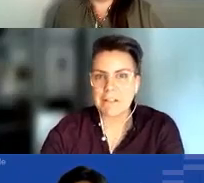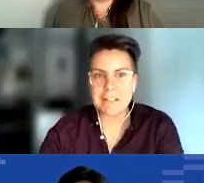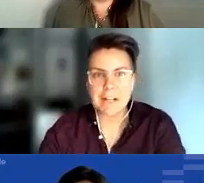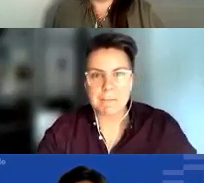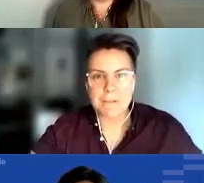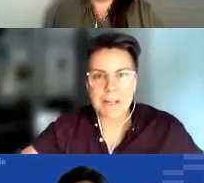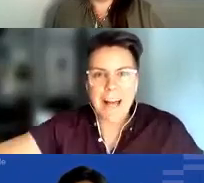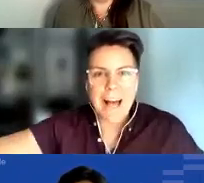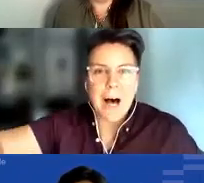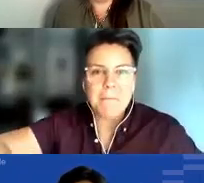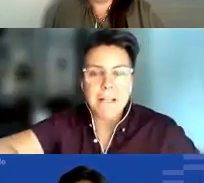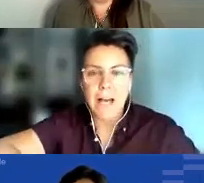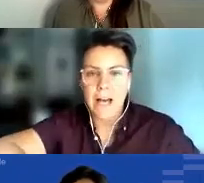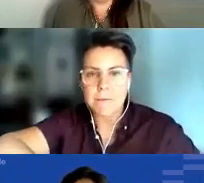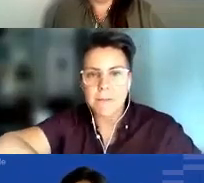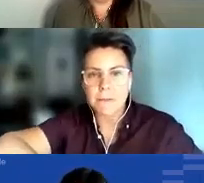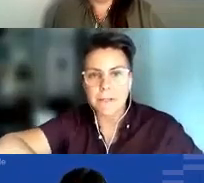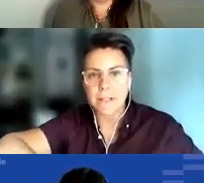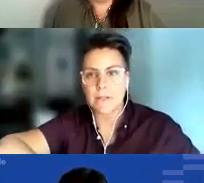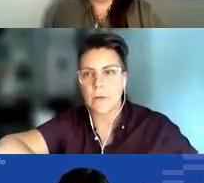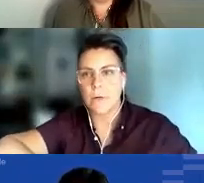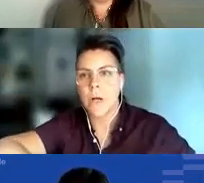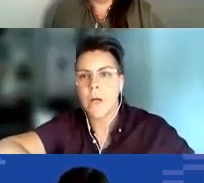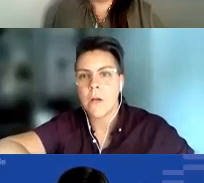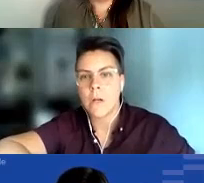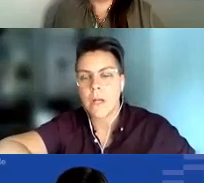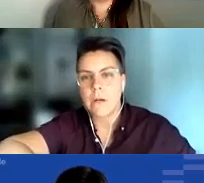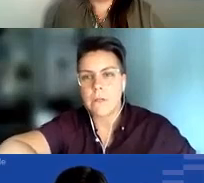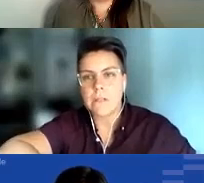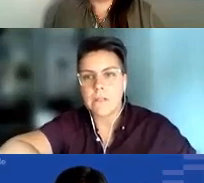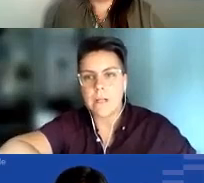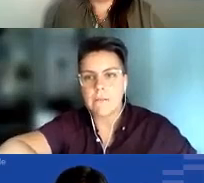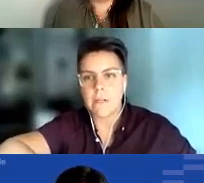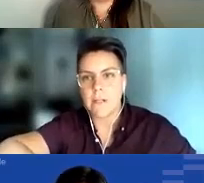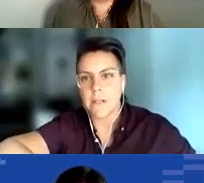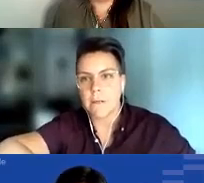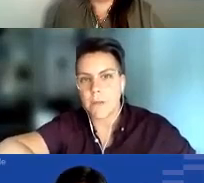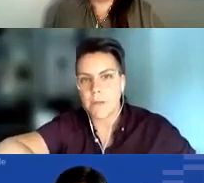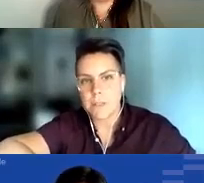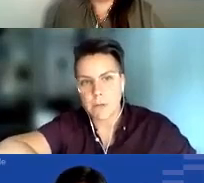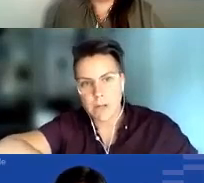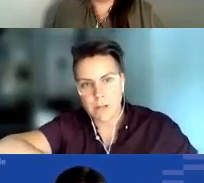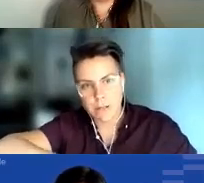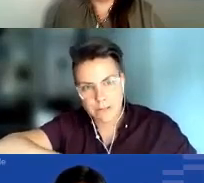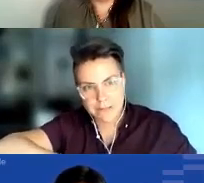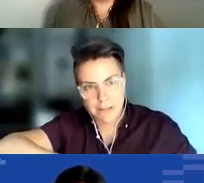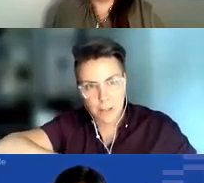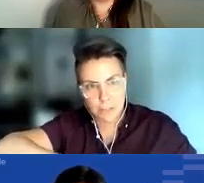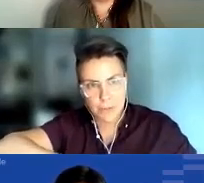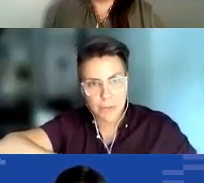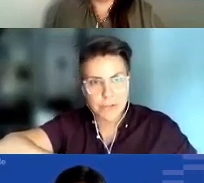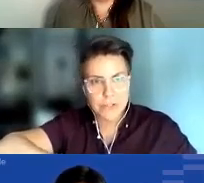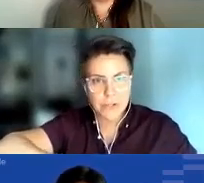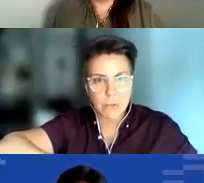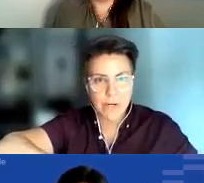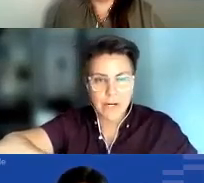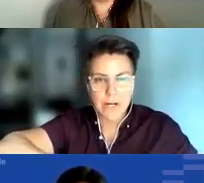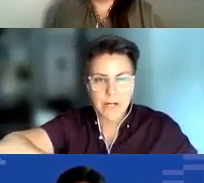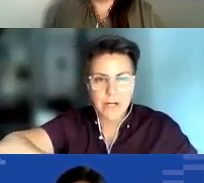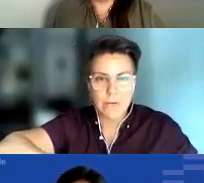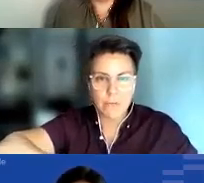Sorry, struggling to unmute. Yeah, absolutely. So it was kind of a multi-pronged